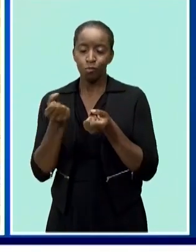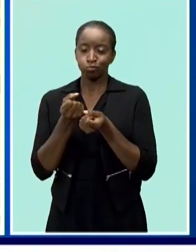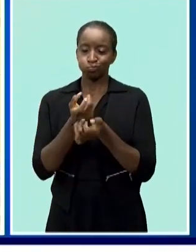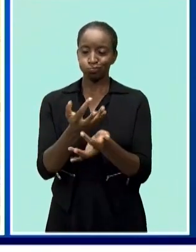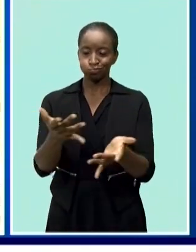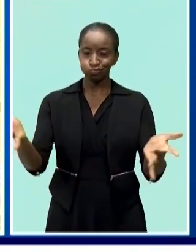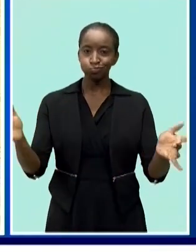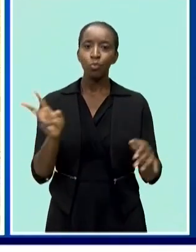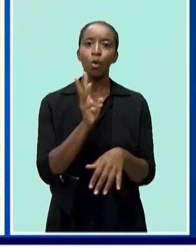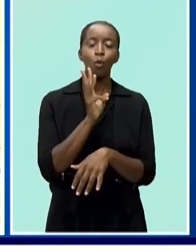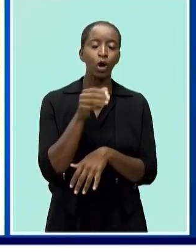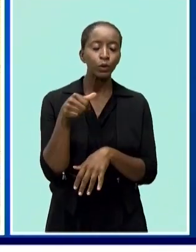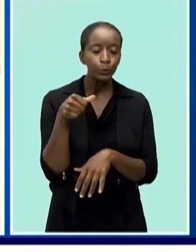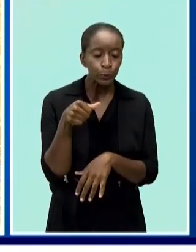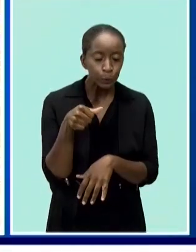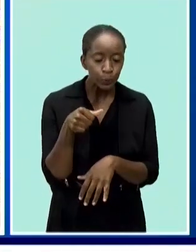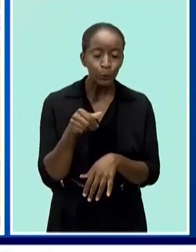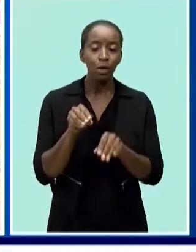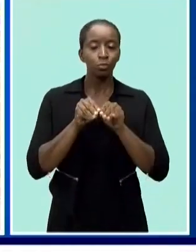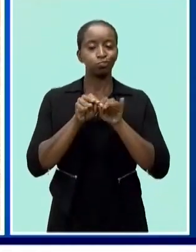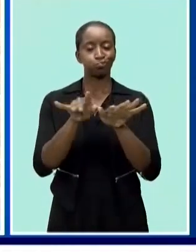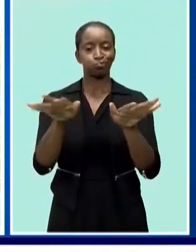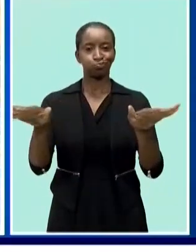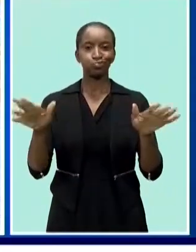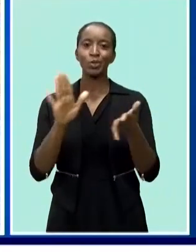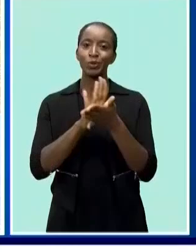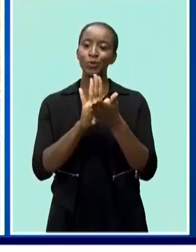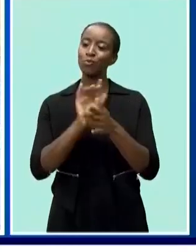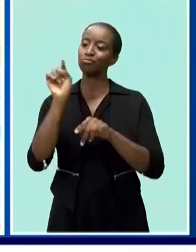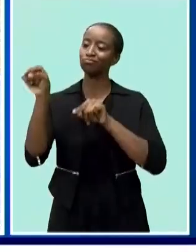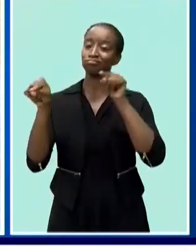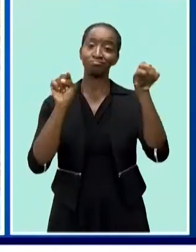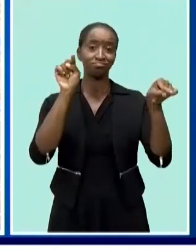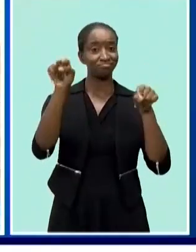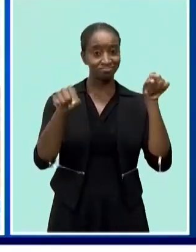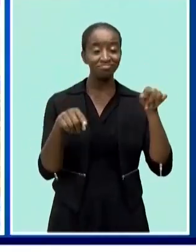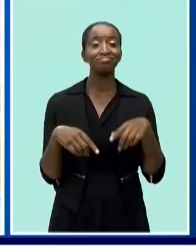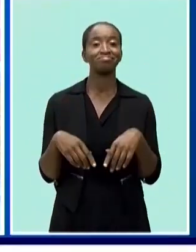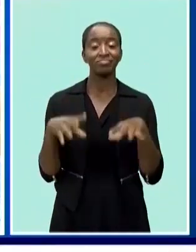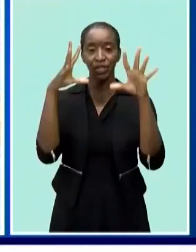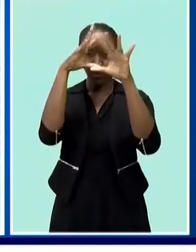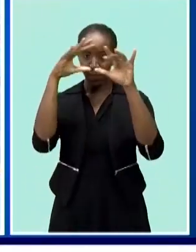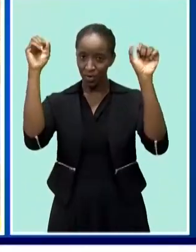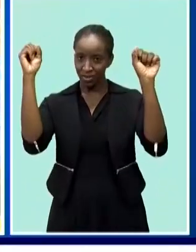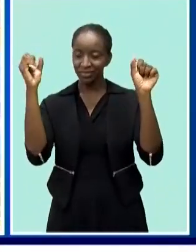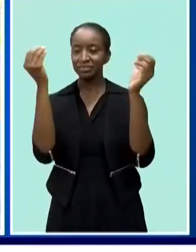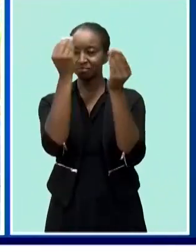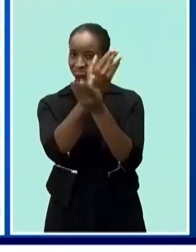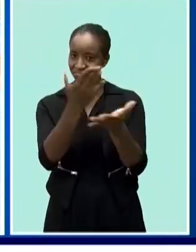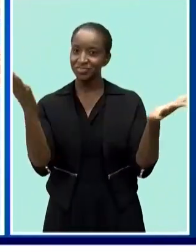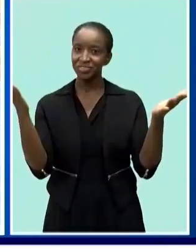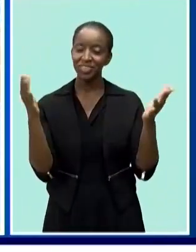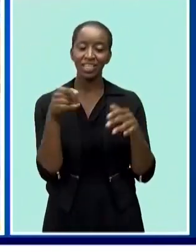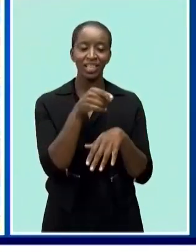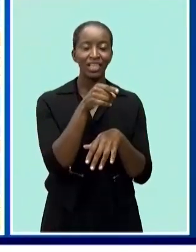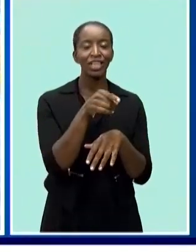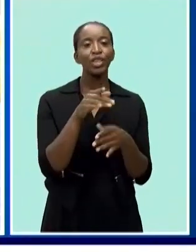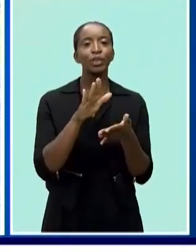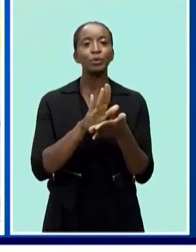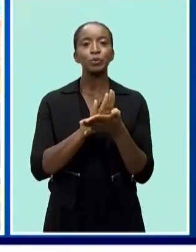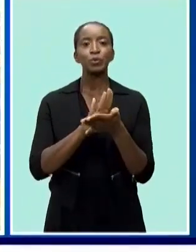schools. Secretary of the association, Suleiman Bubulia, made the revelation as the association donated a water cooler to the Gordon